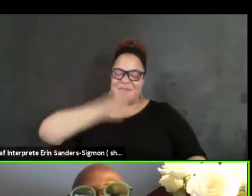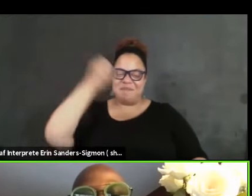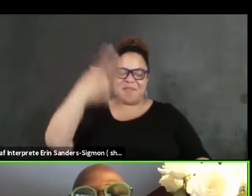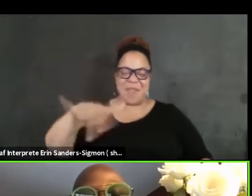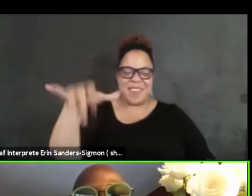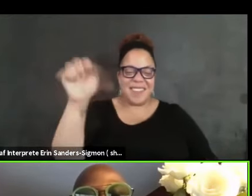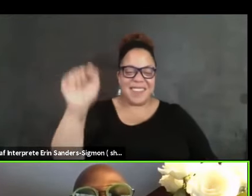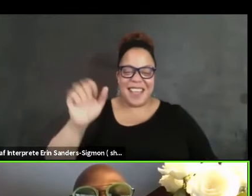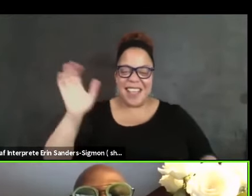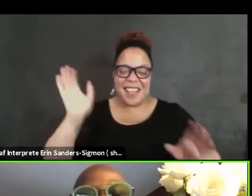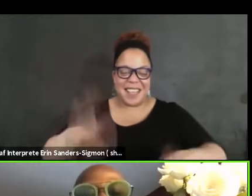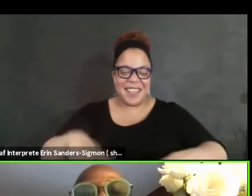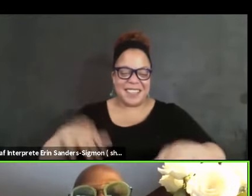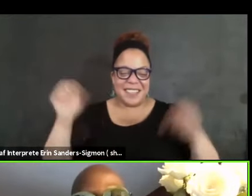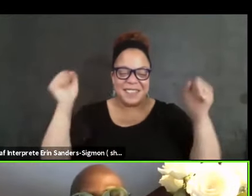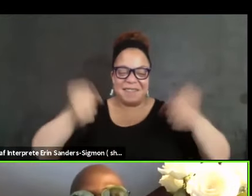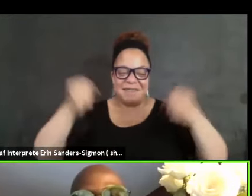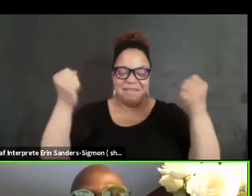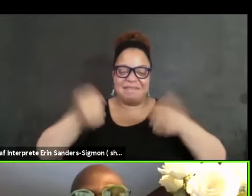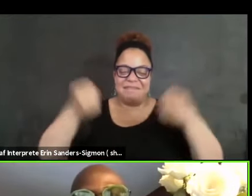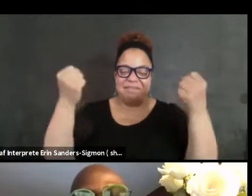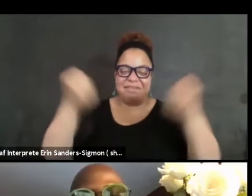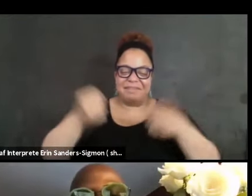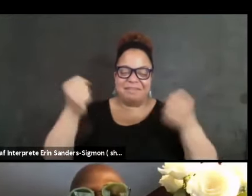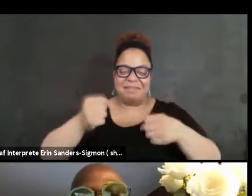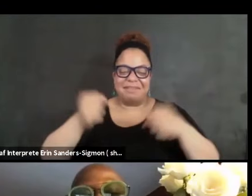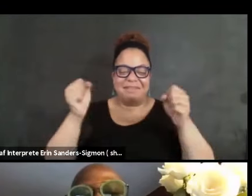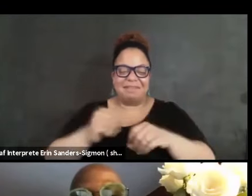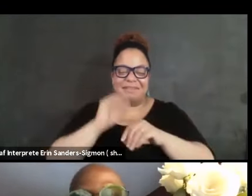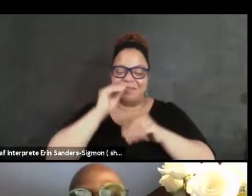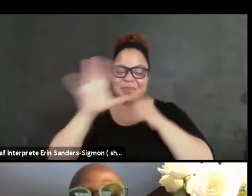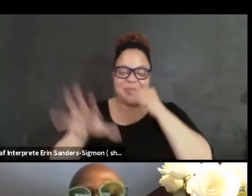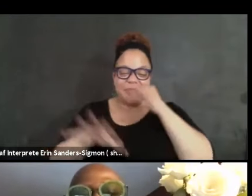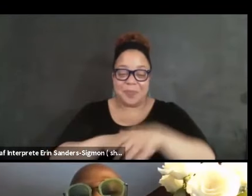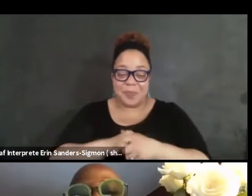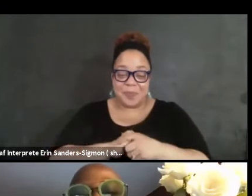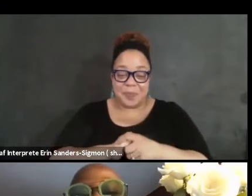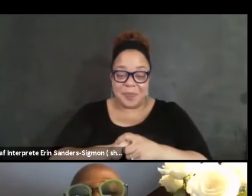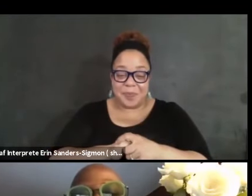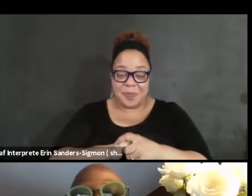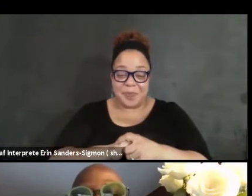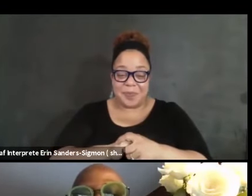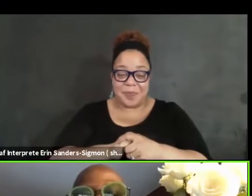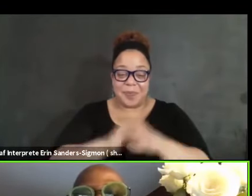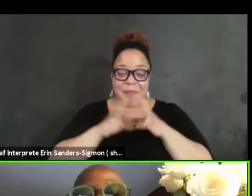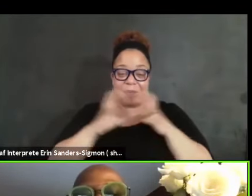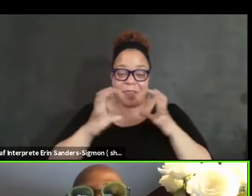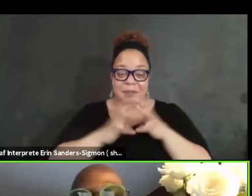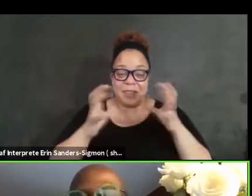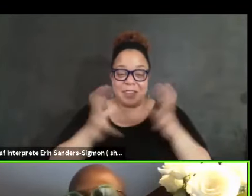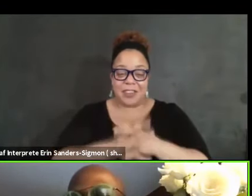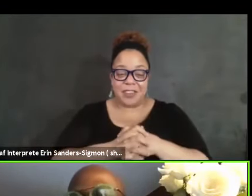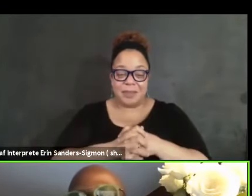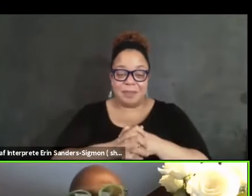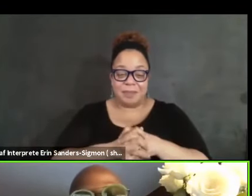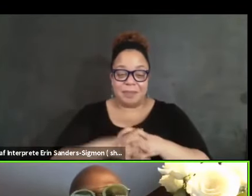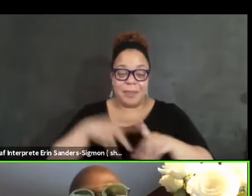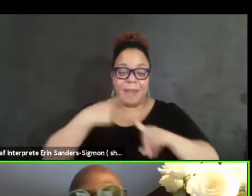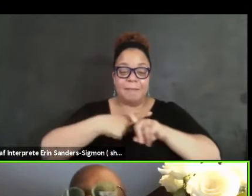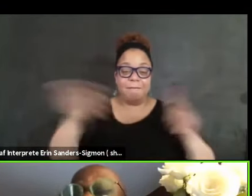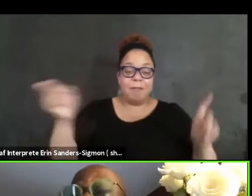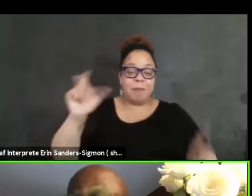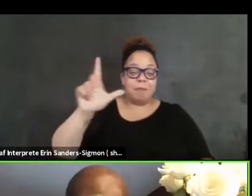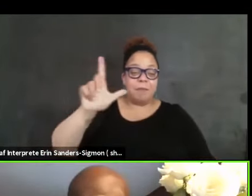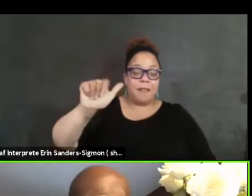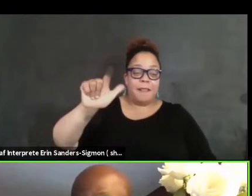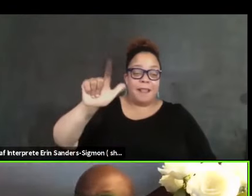Big up. Much, much, much, much love for the poet from Los Angeles representing LA.